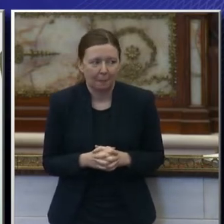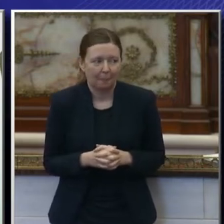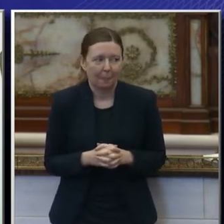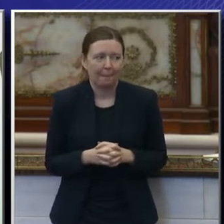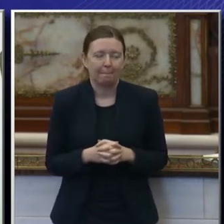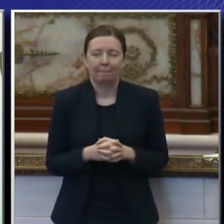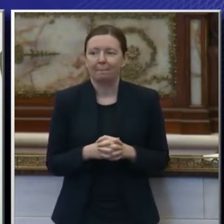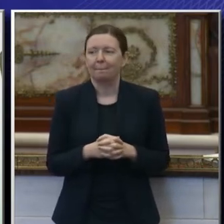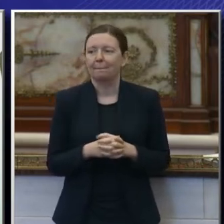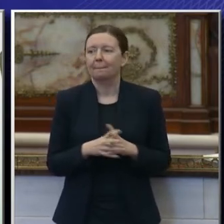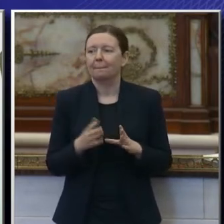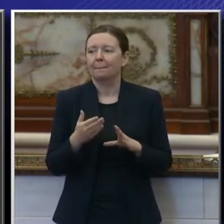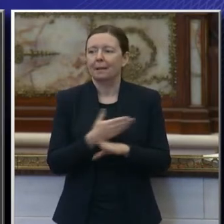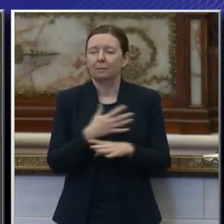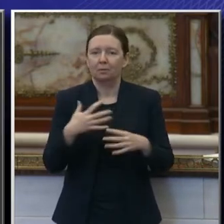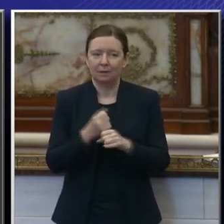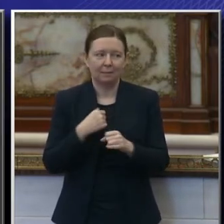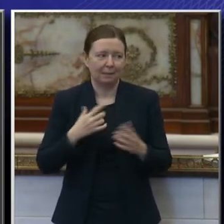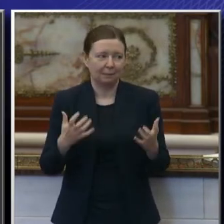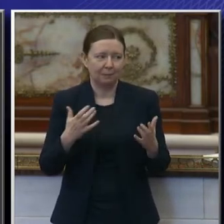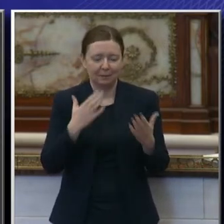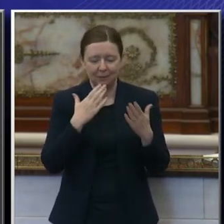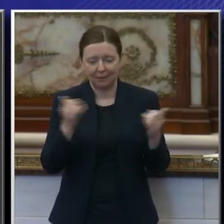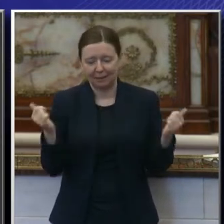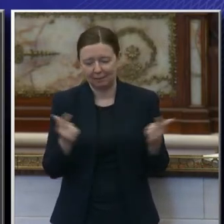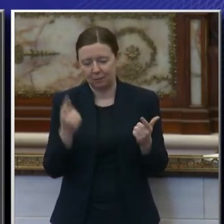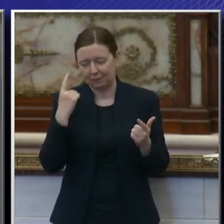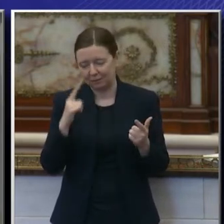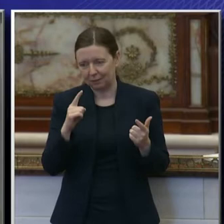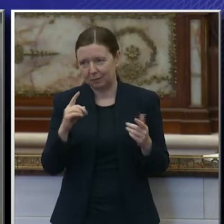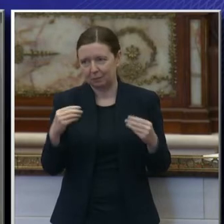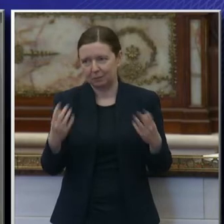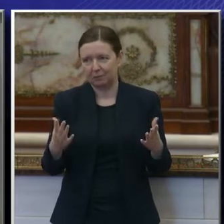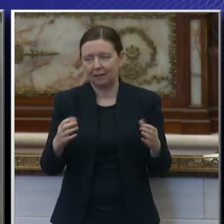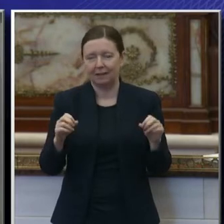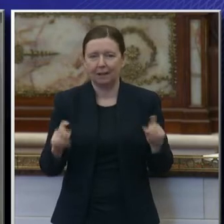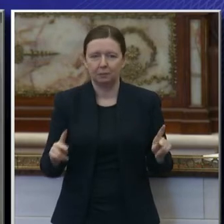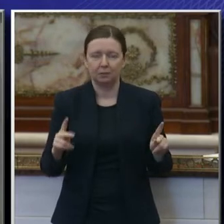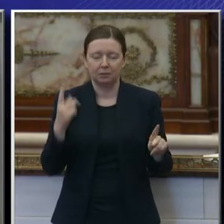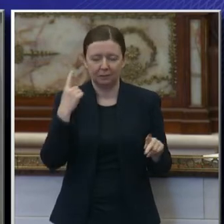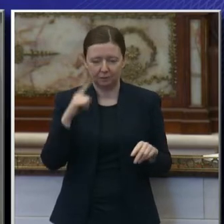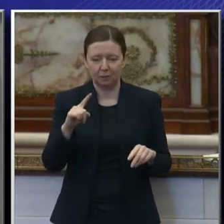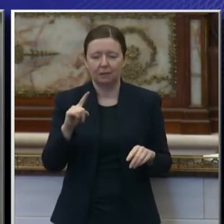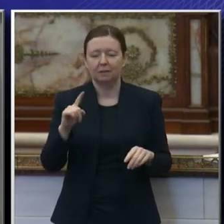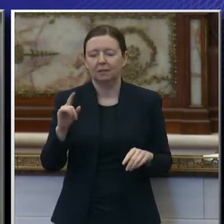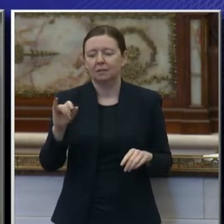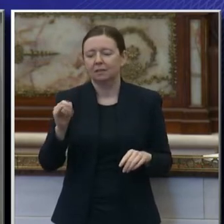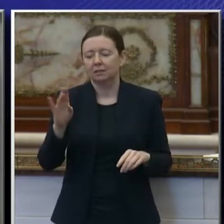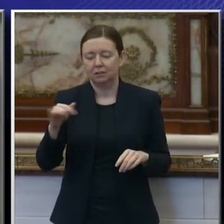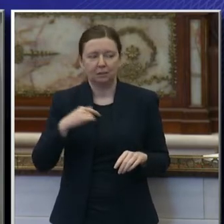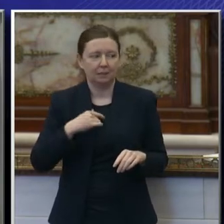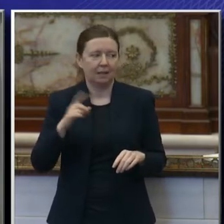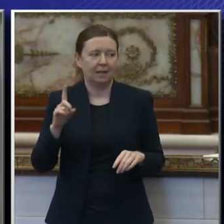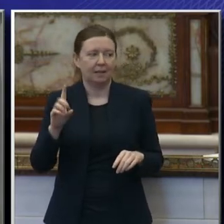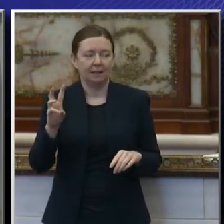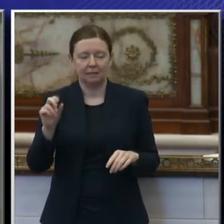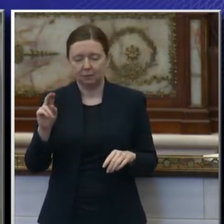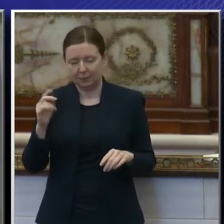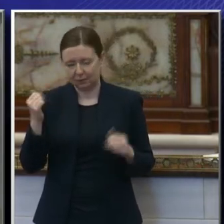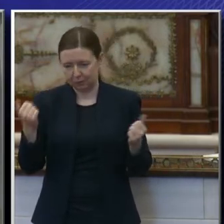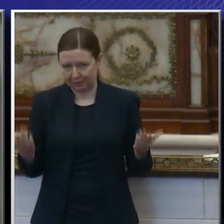200347? Well, Councilman, if we're wrapping up, I did just want to thank everyone for providing the opportunity for Jeremy and I and Dwayne to appear before you